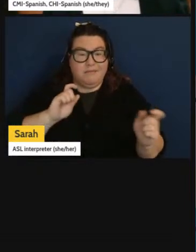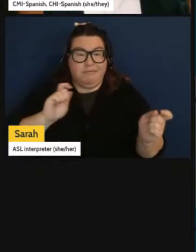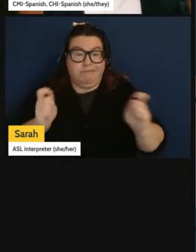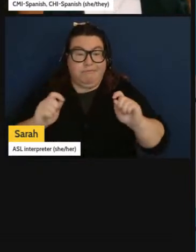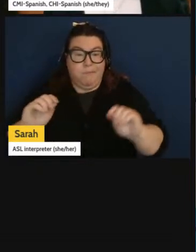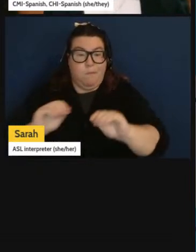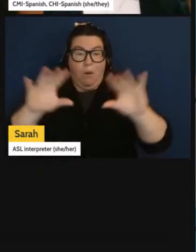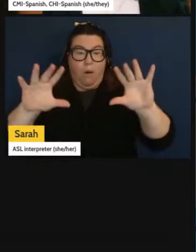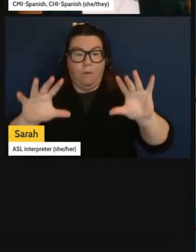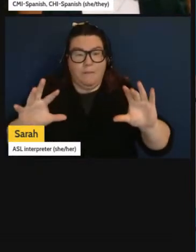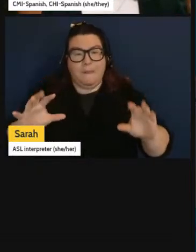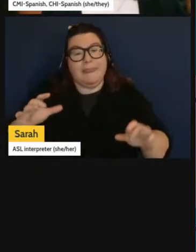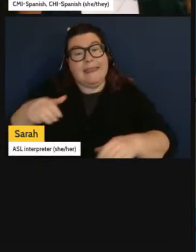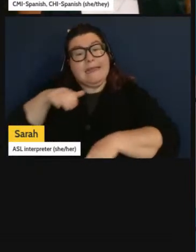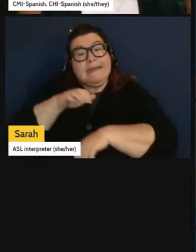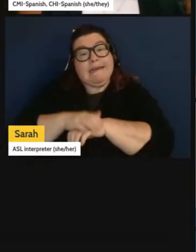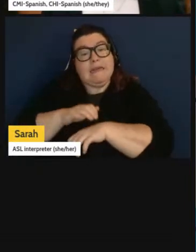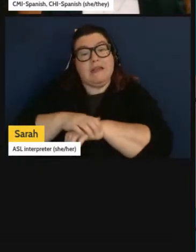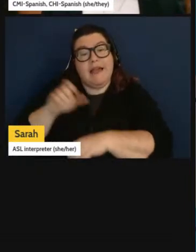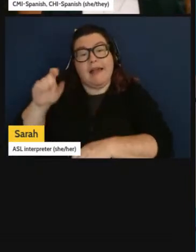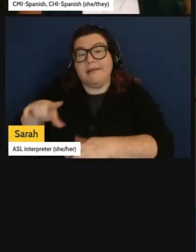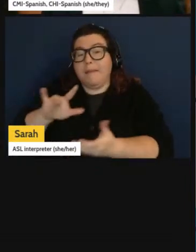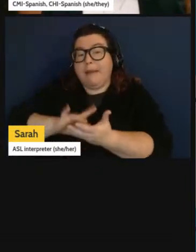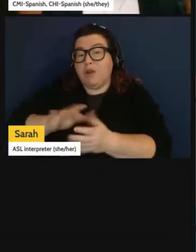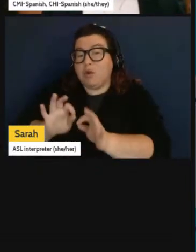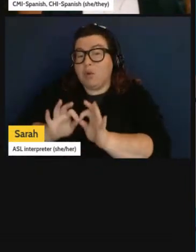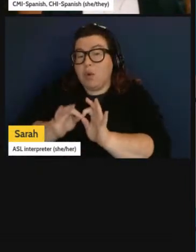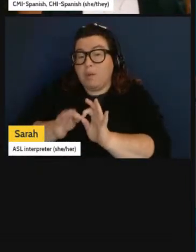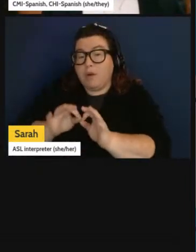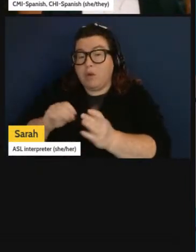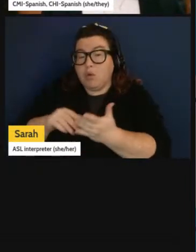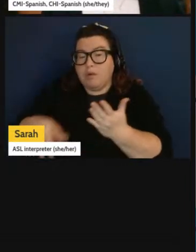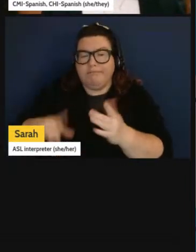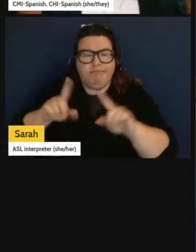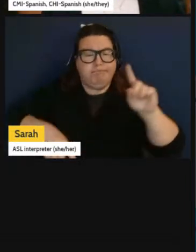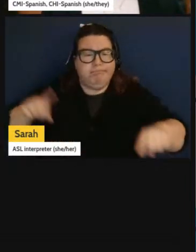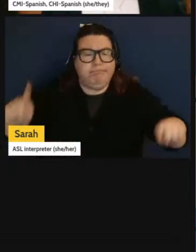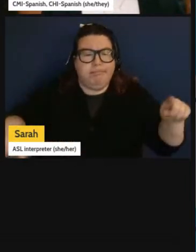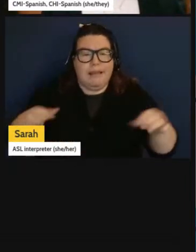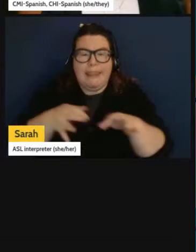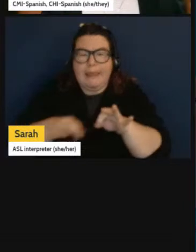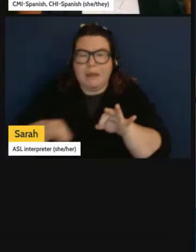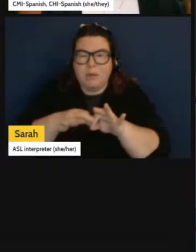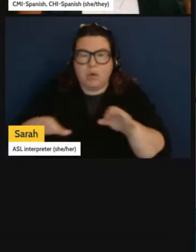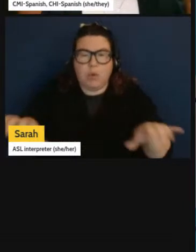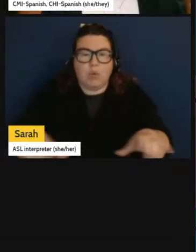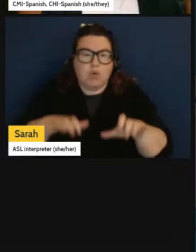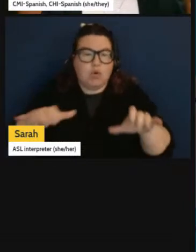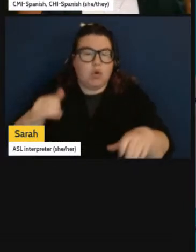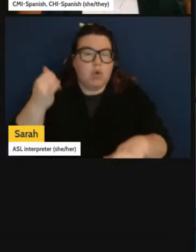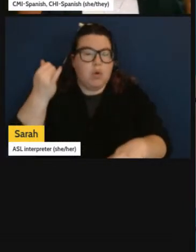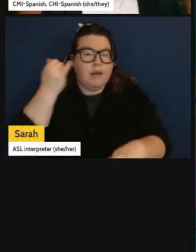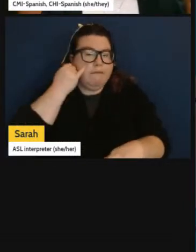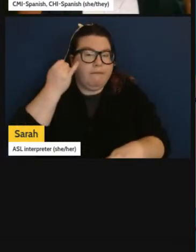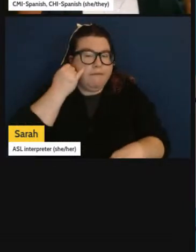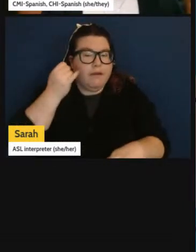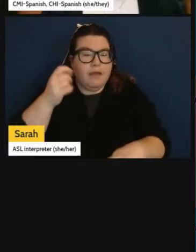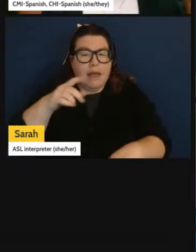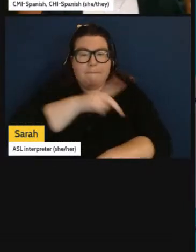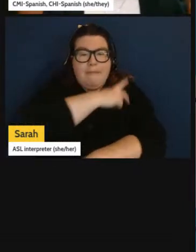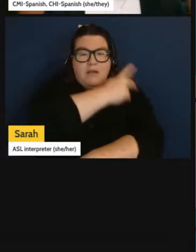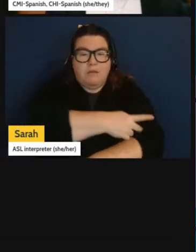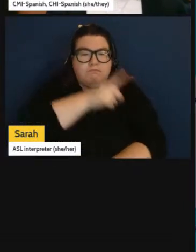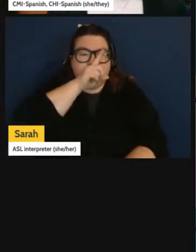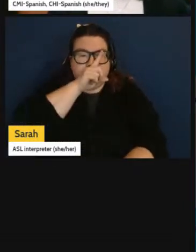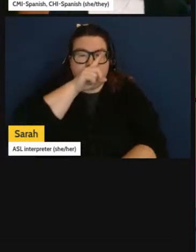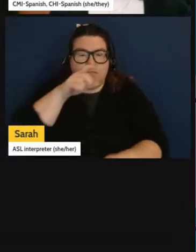English, I ask medical interpreting students of many different languages what they might do in a situation if a patient doesn't give them a